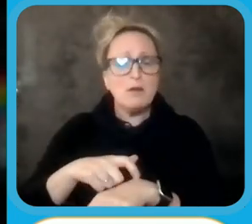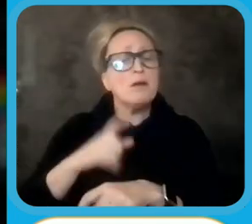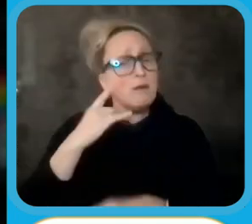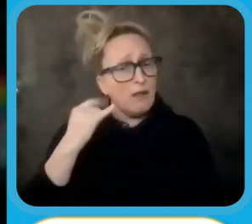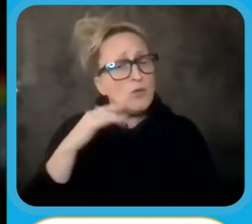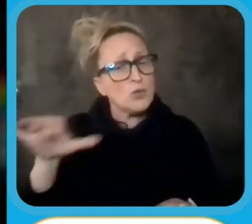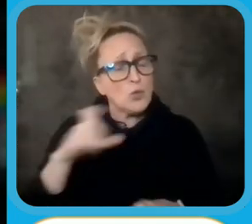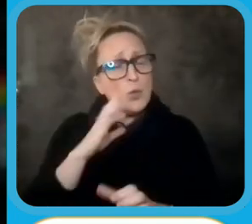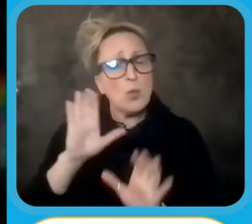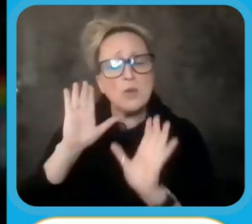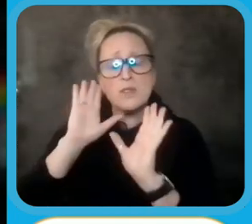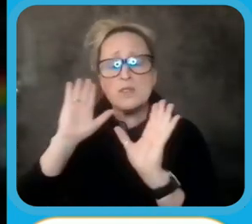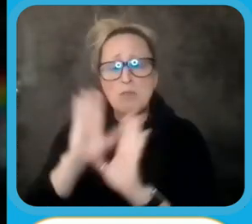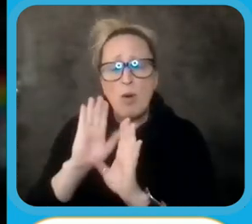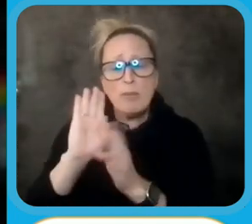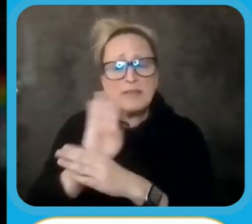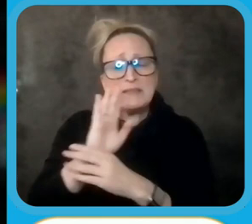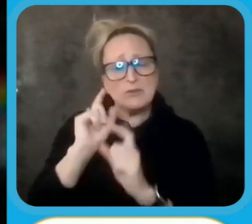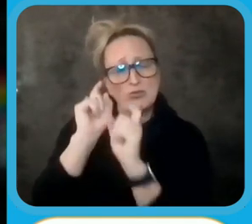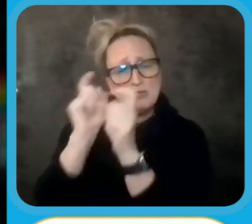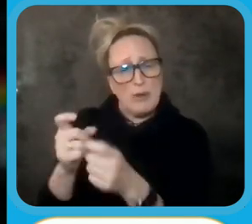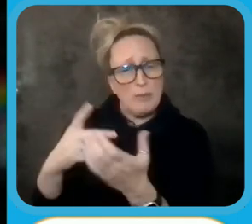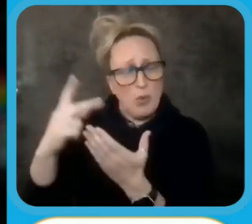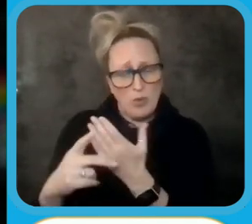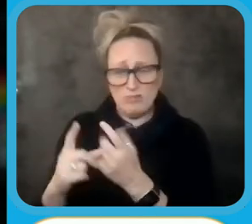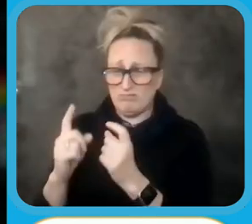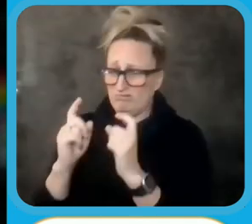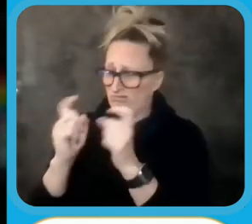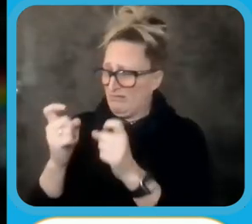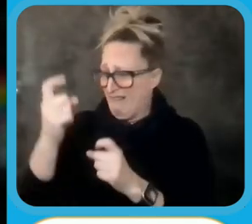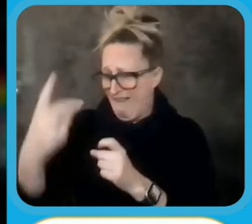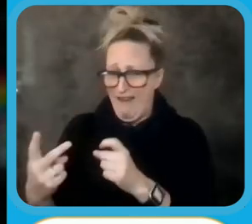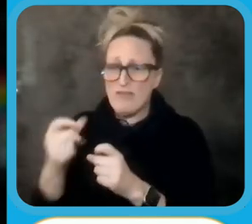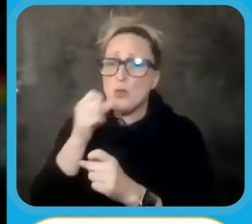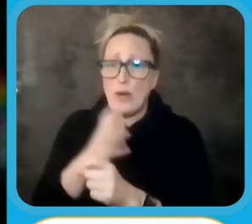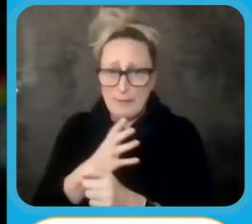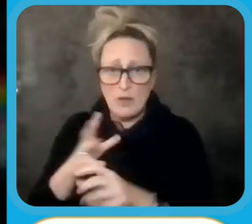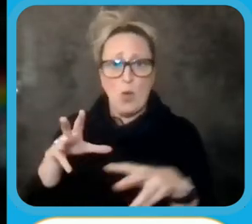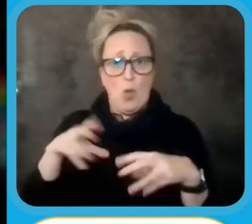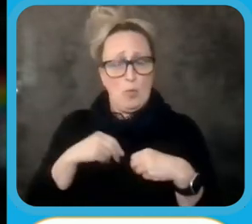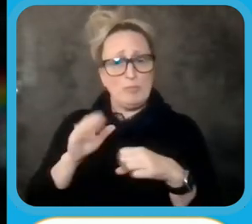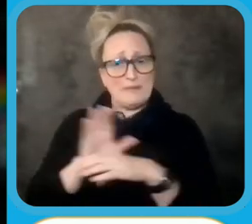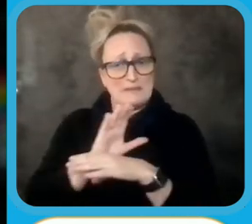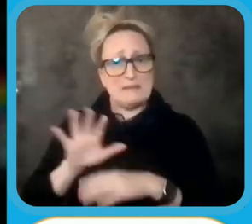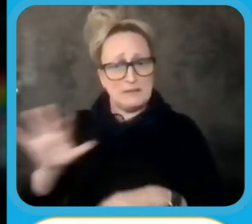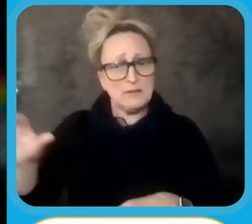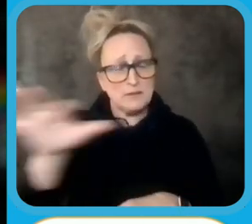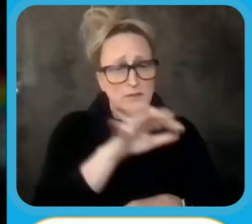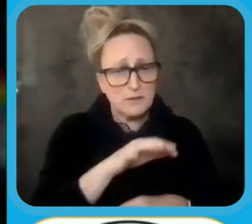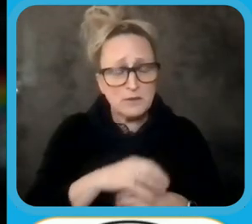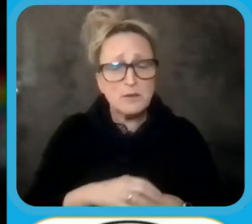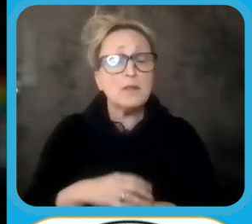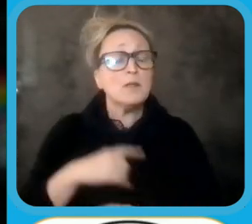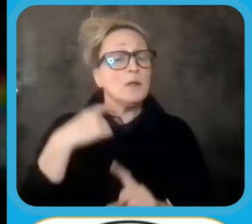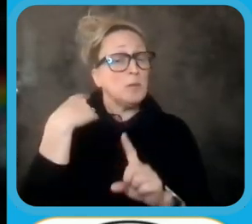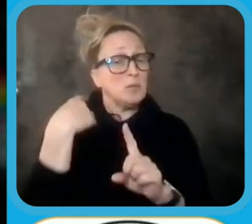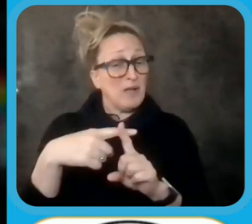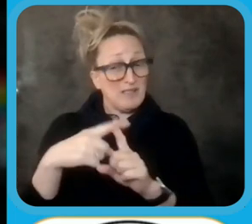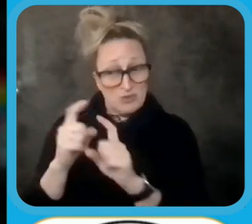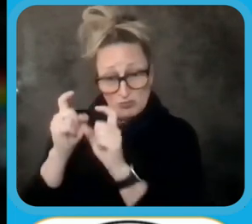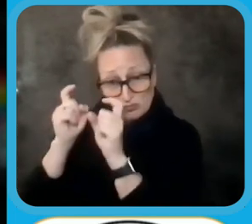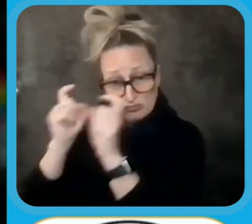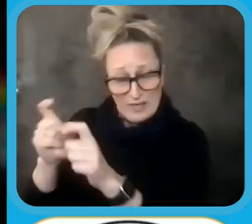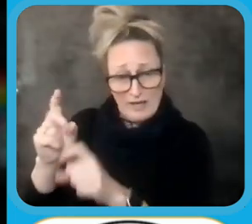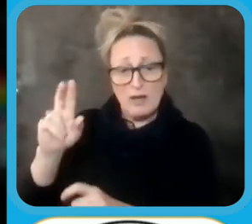Small Business Grant Program, which has awarded over half of its grants to women-owned businesses. In addition to these grants, the governor